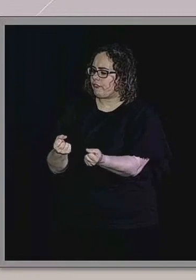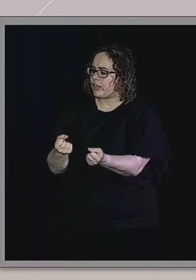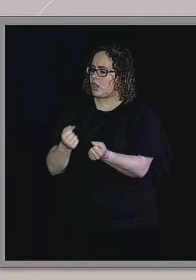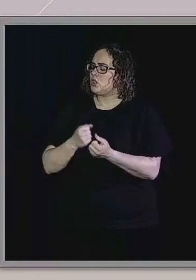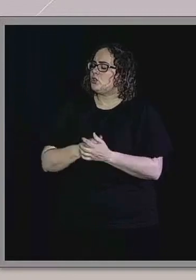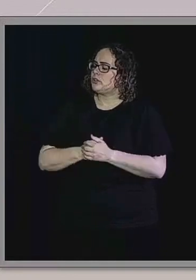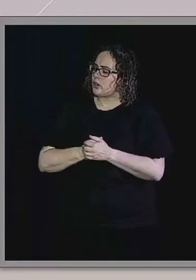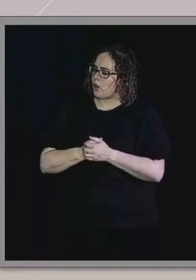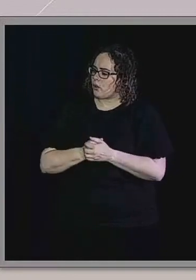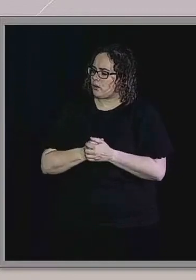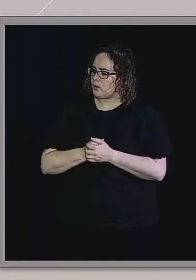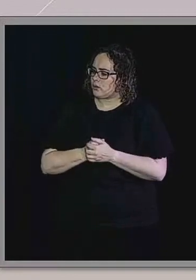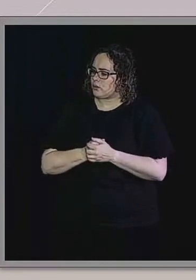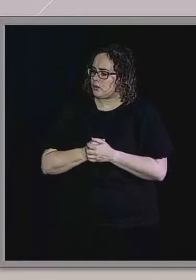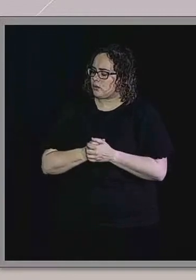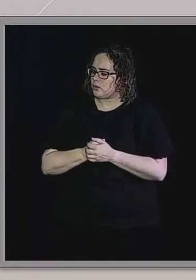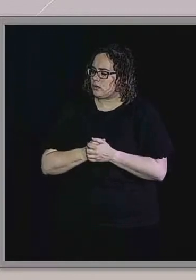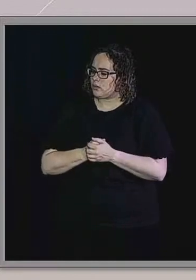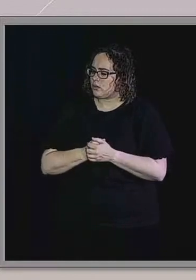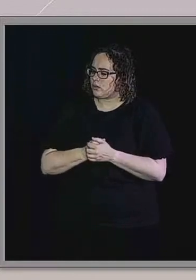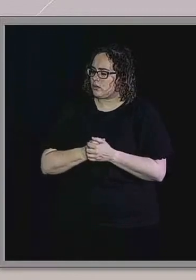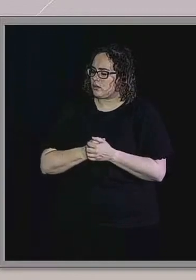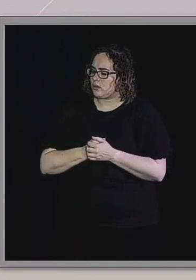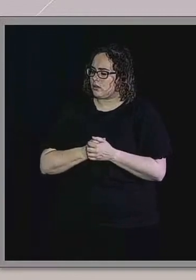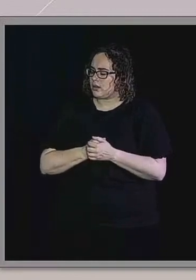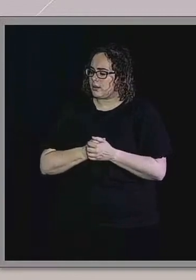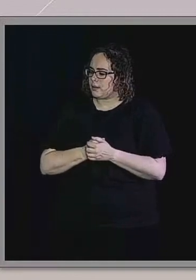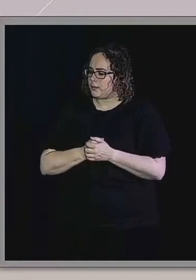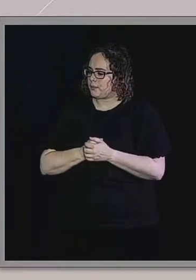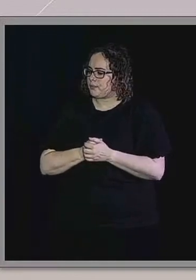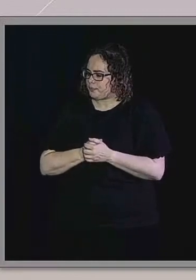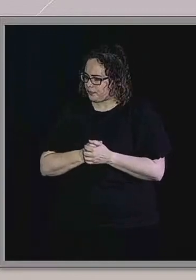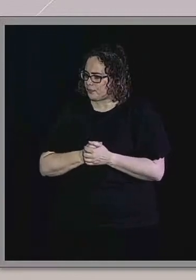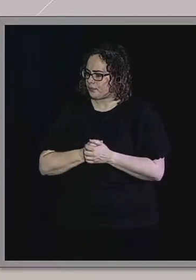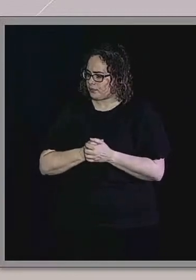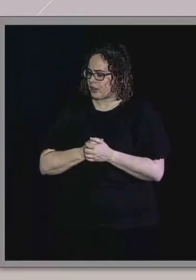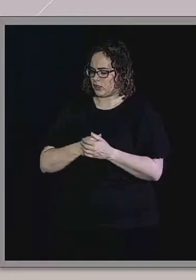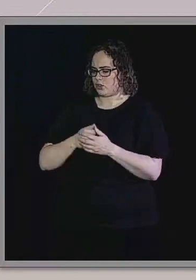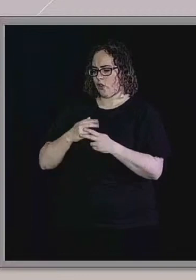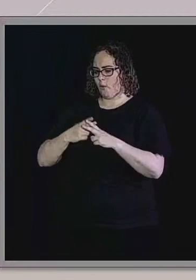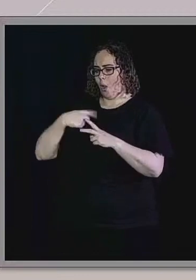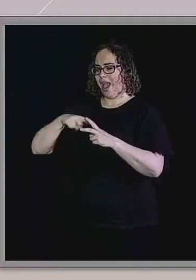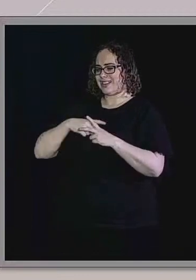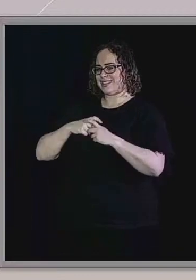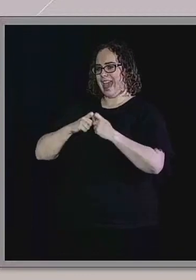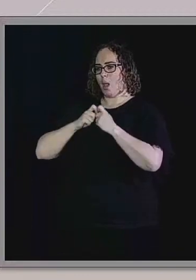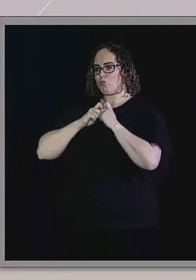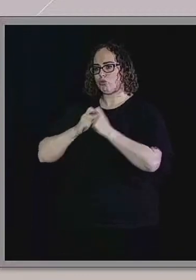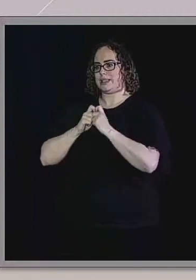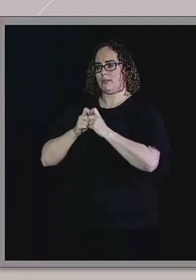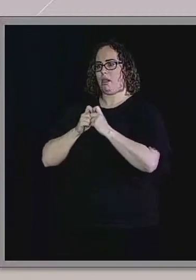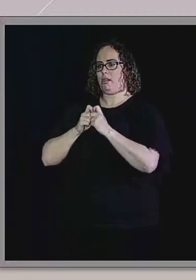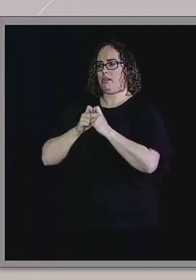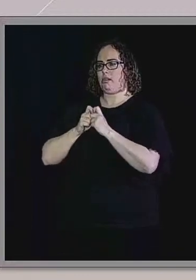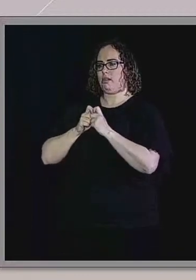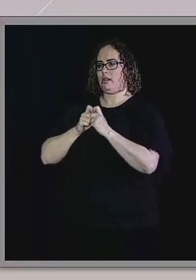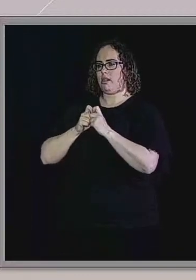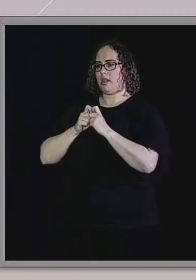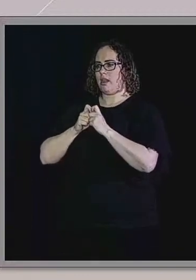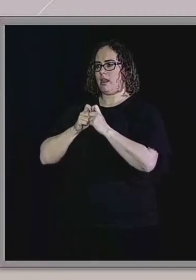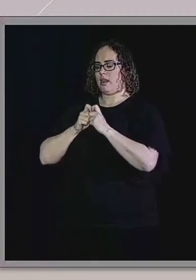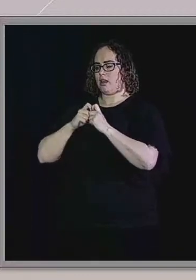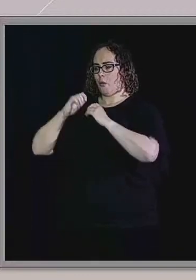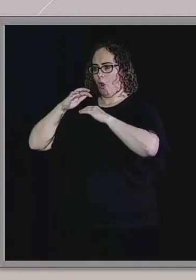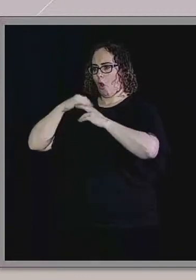the other strategy, I suppose, in terms of standing up for our principles was that, well, how do we bring people on the journey and then